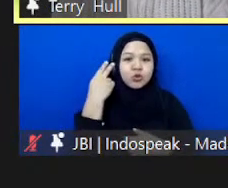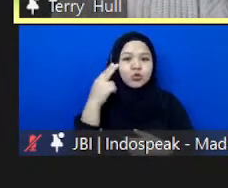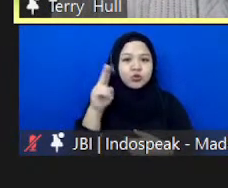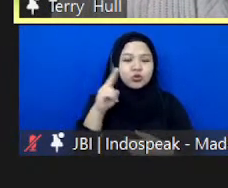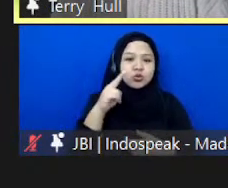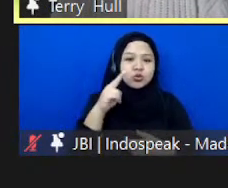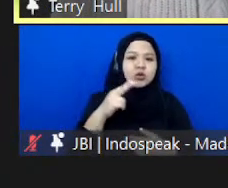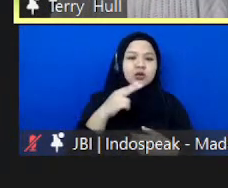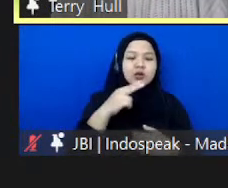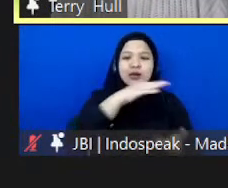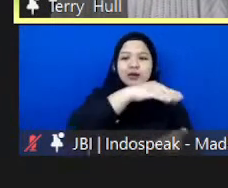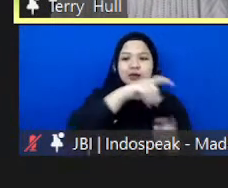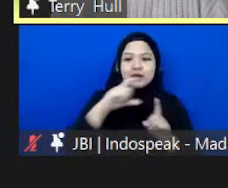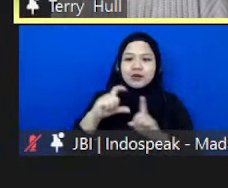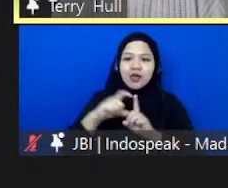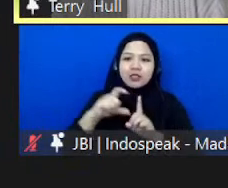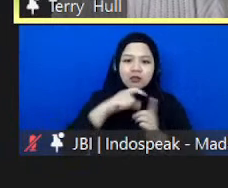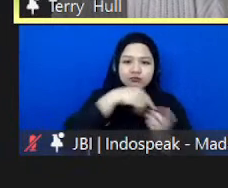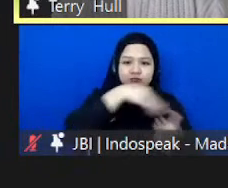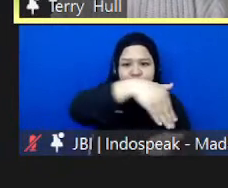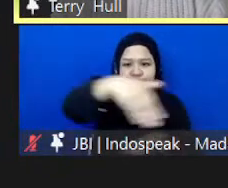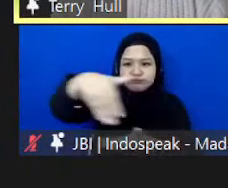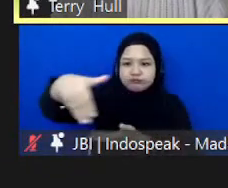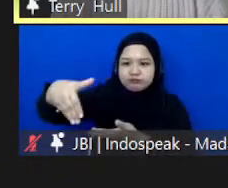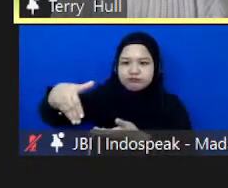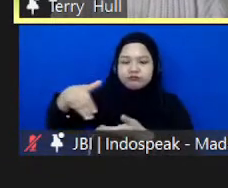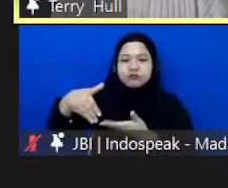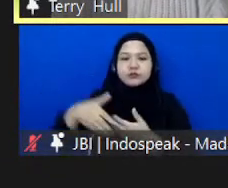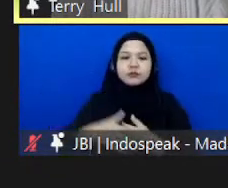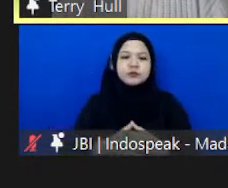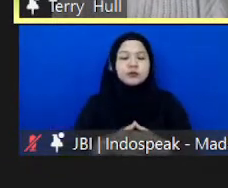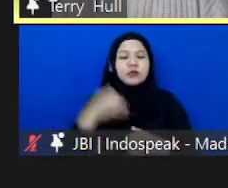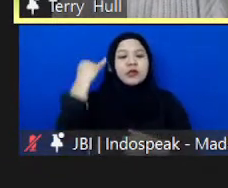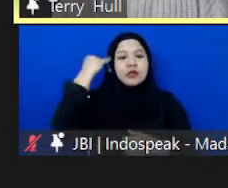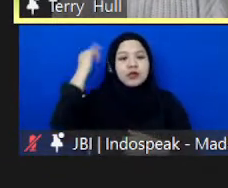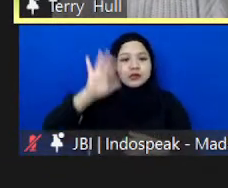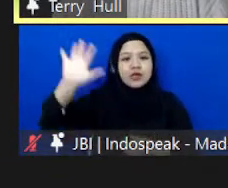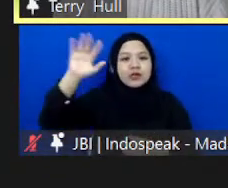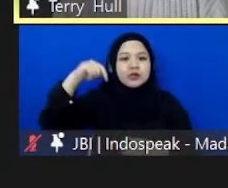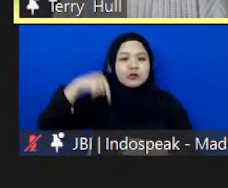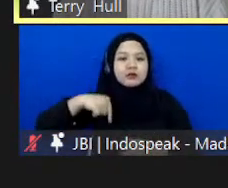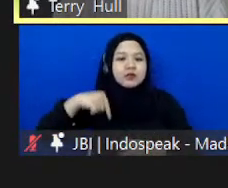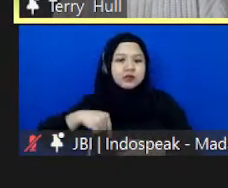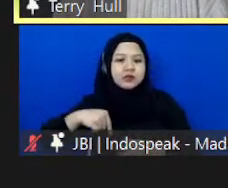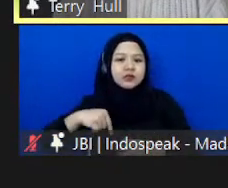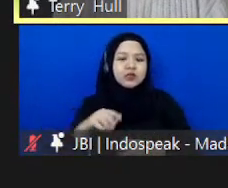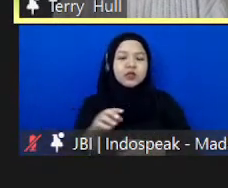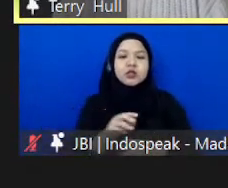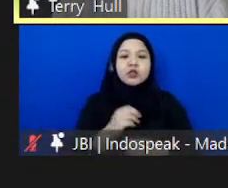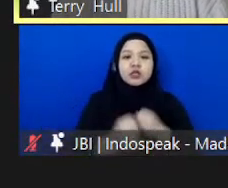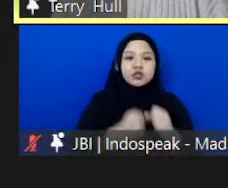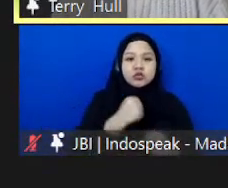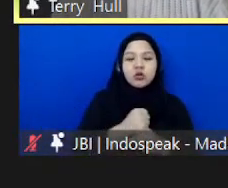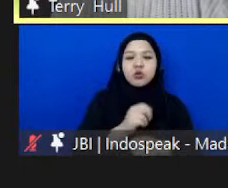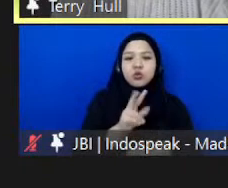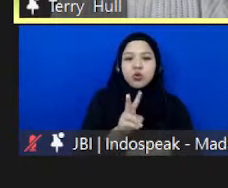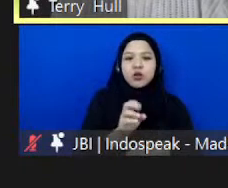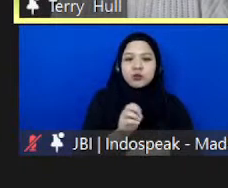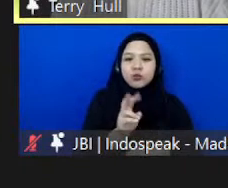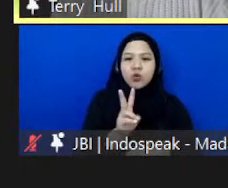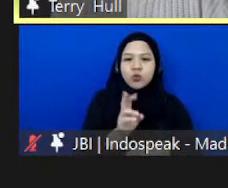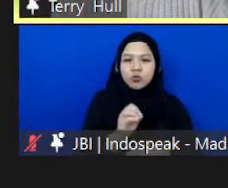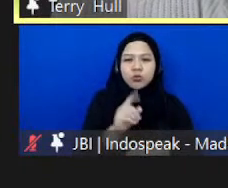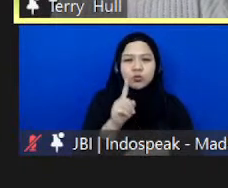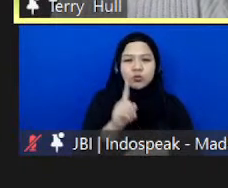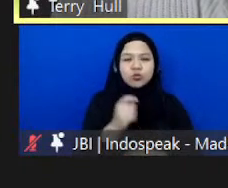The great initiative of the 2020 census was a large effort to